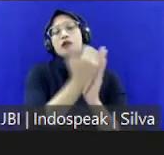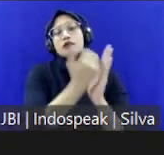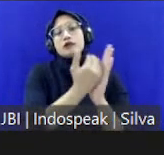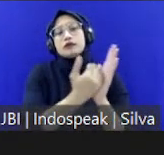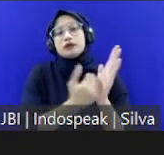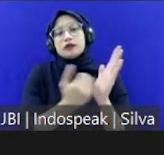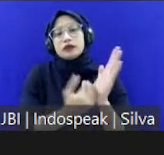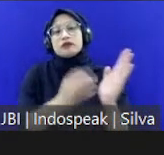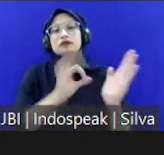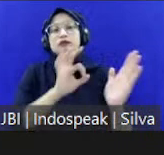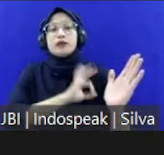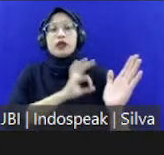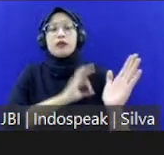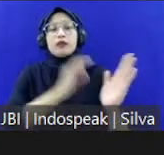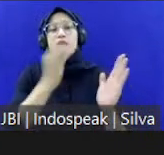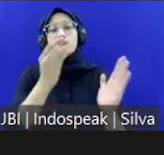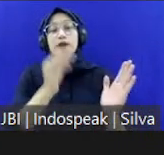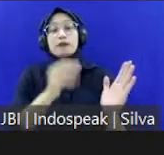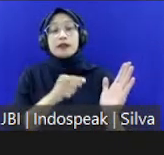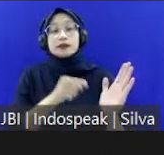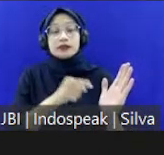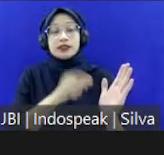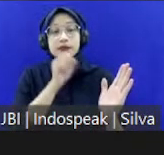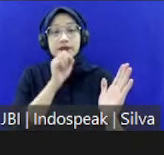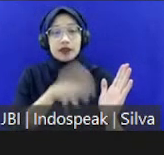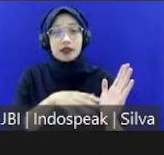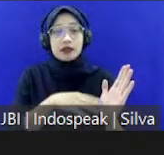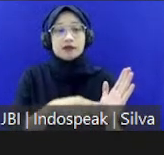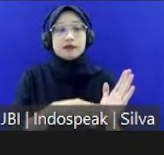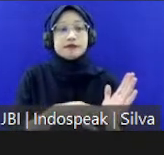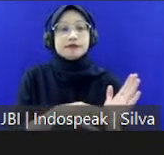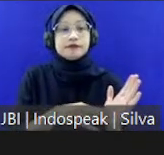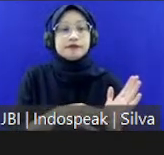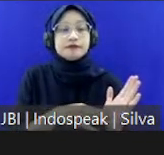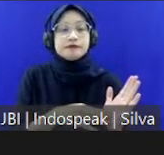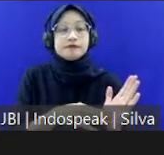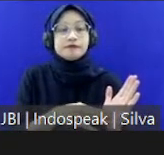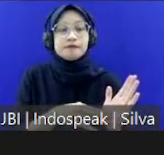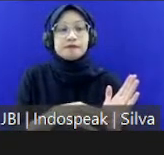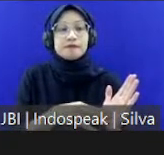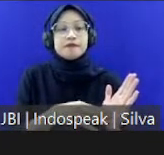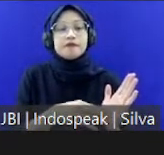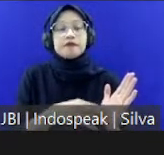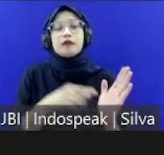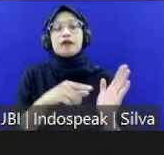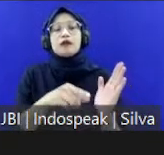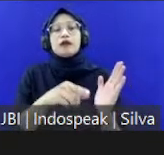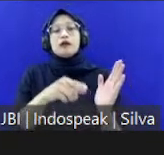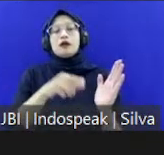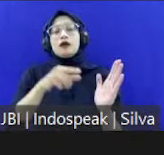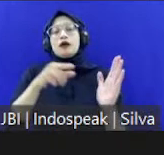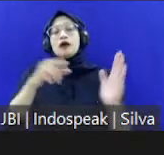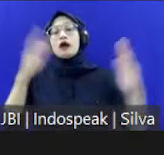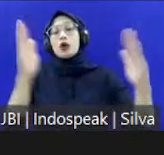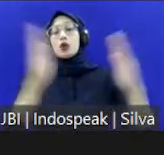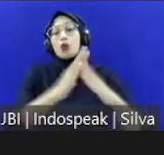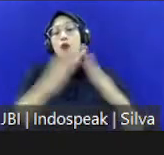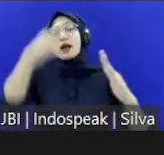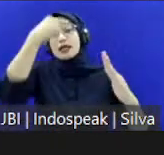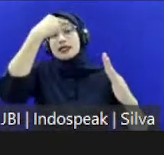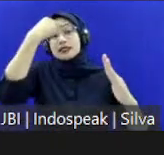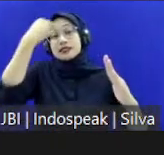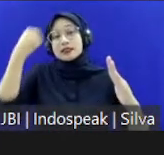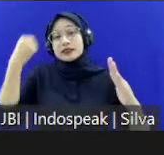presidential regulation that we discussed just now. And the foreign-owned hospital are not allowed to build a